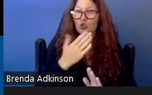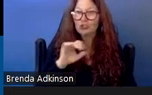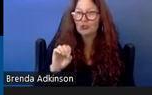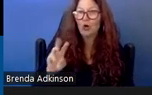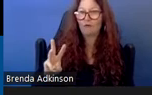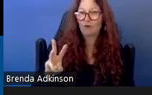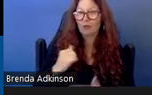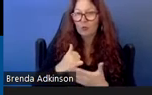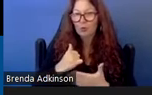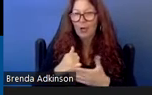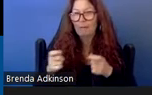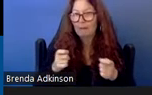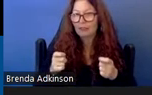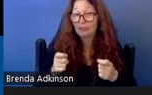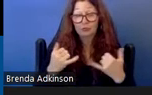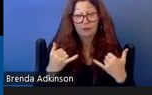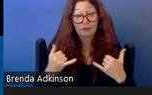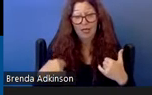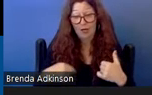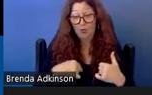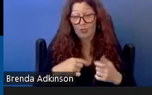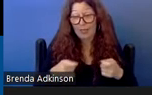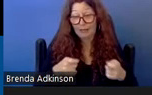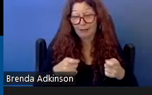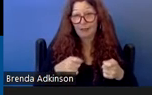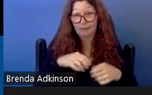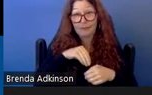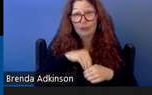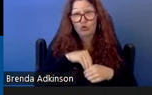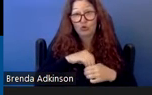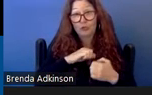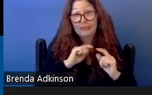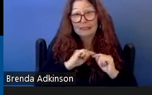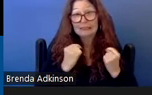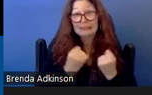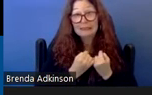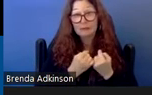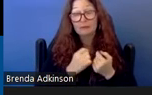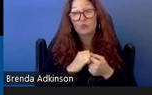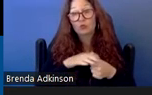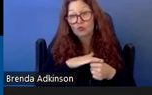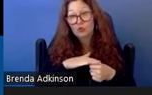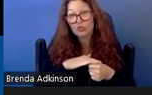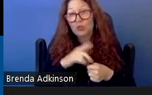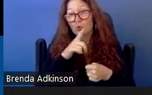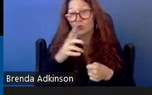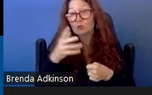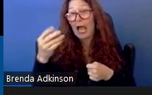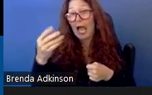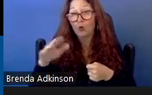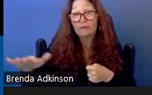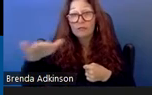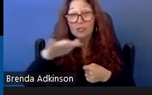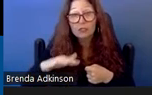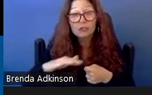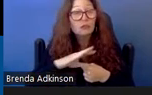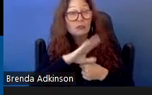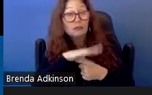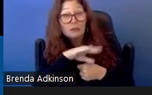it internally as a team with both the region and the field. Jennifer, did you have anything you wanted to add to